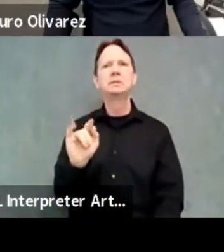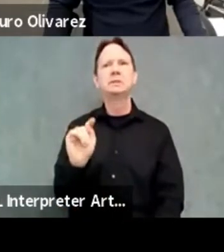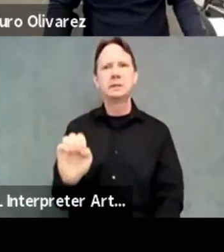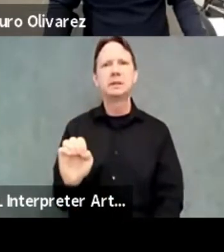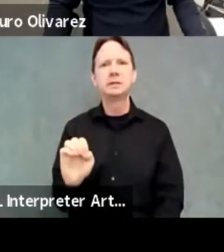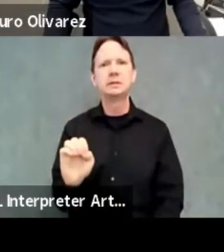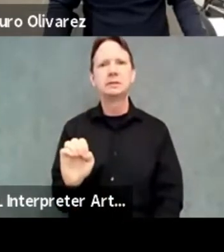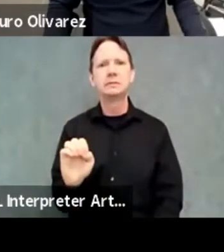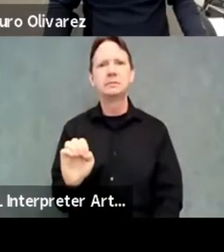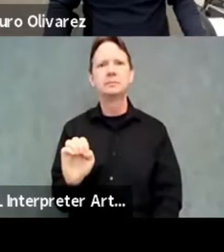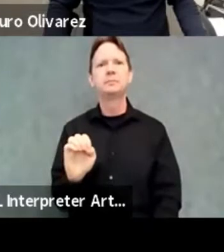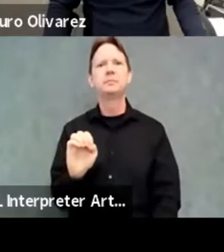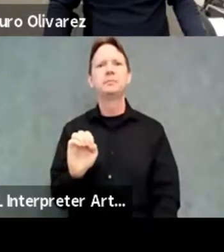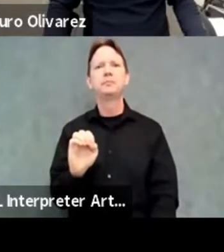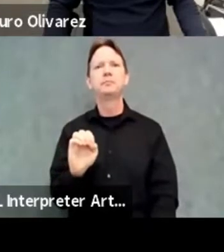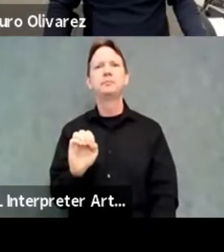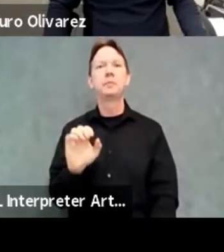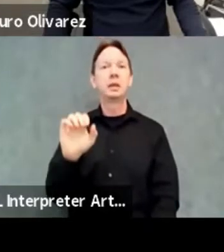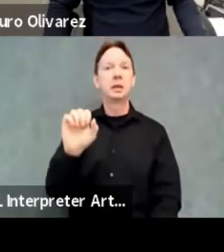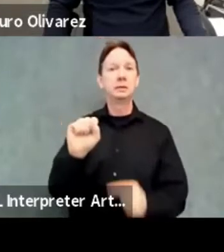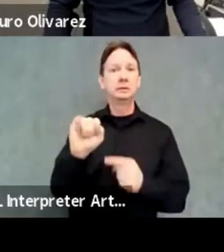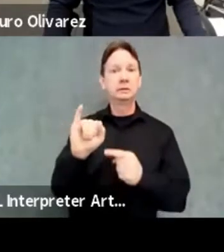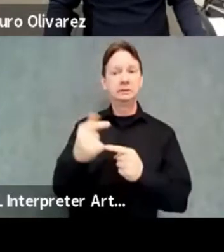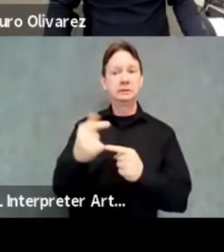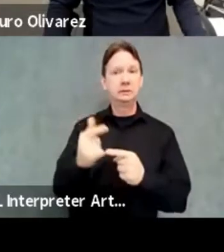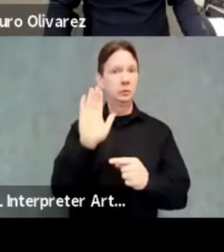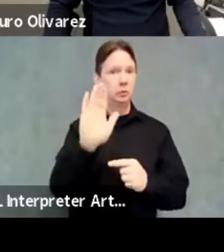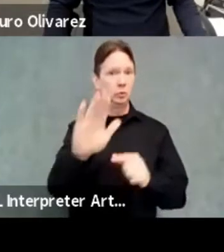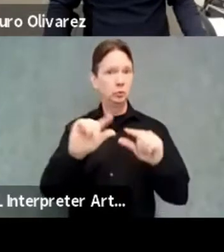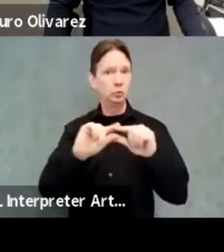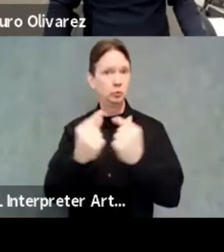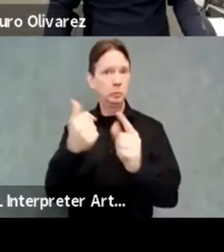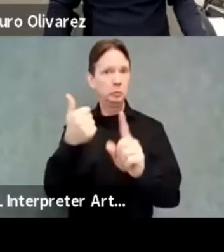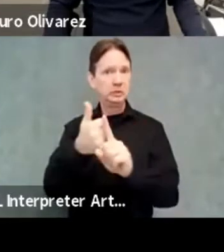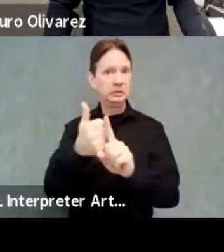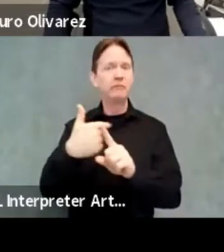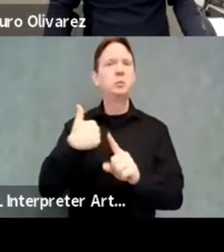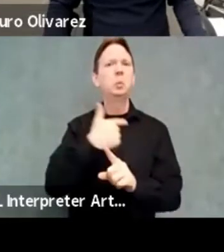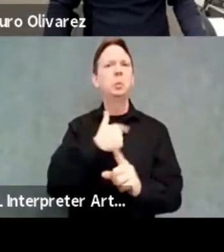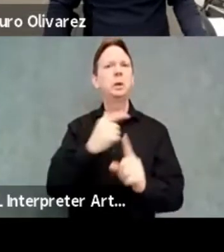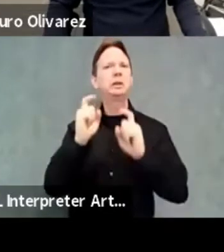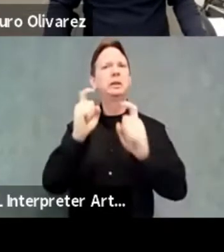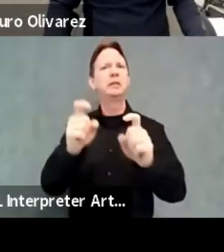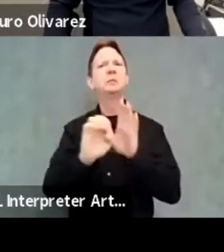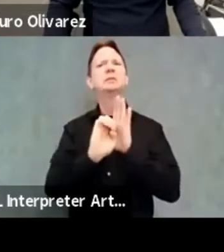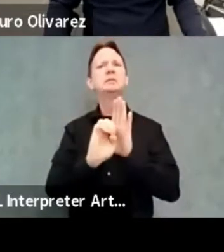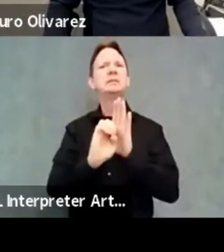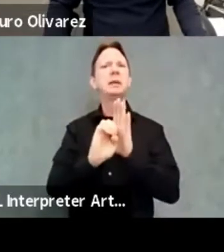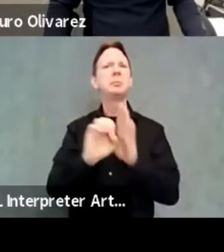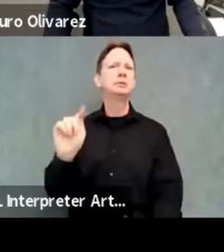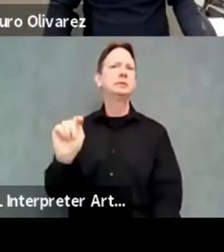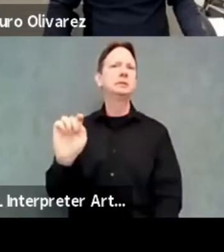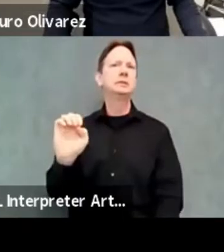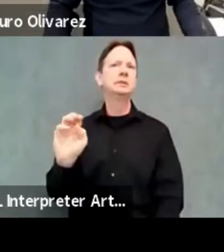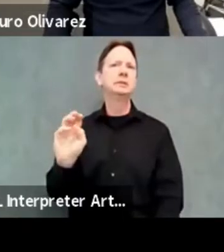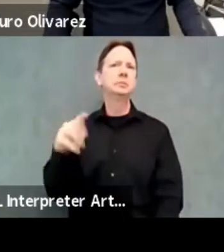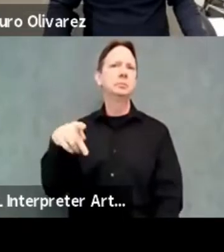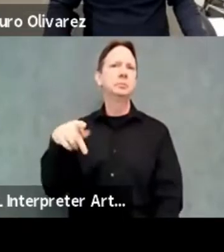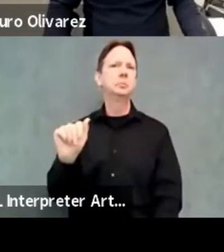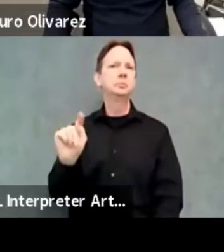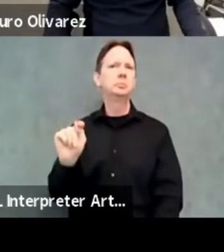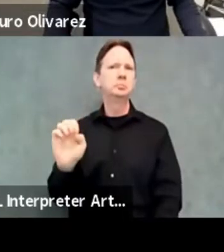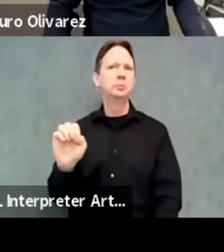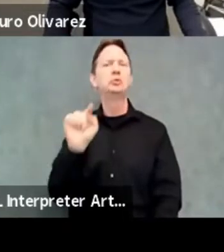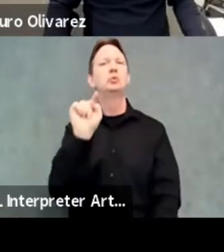websites, but we actually set up this like a shell structure for you, and you just can fill in, about us, annual meeting